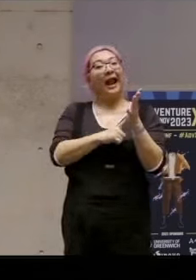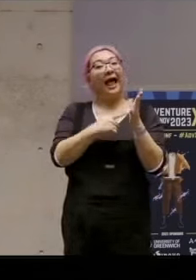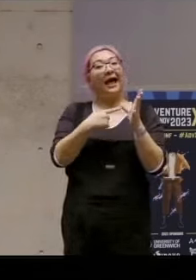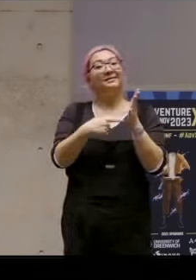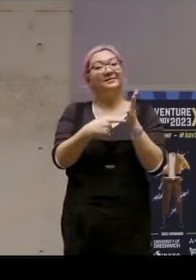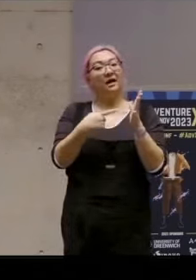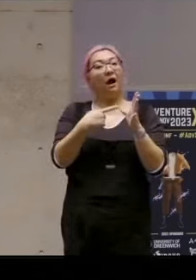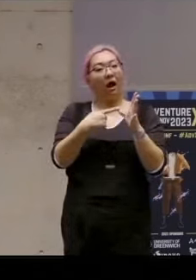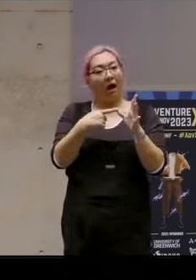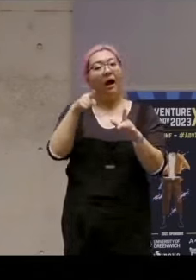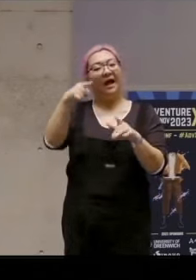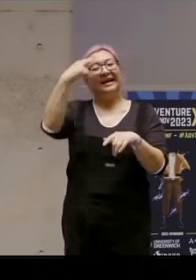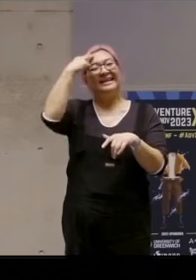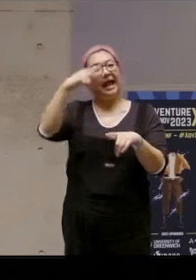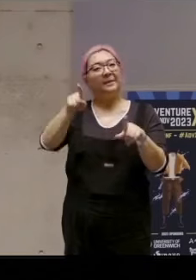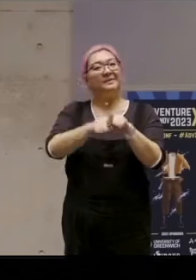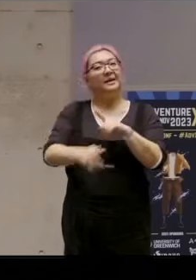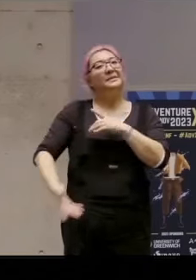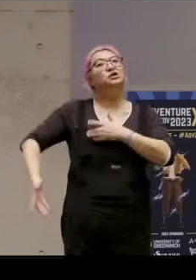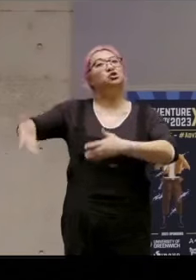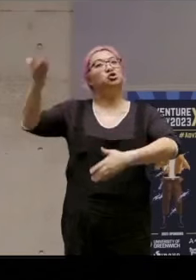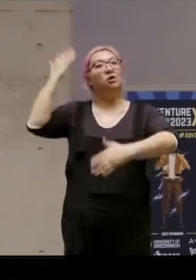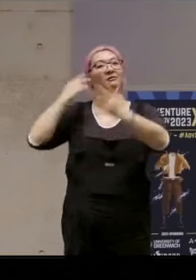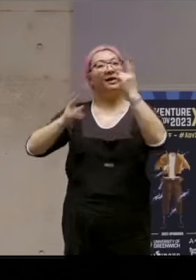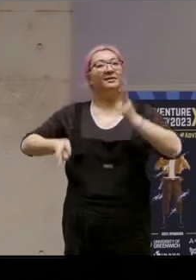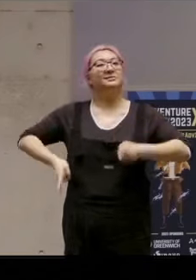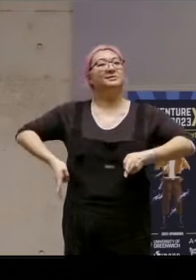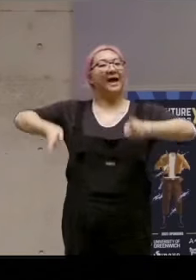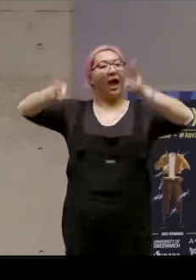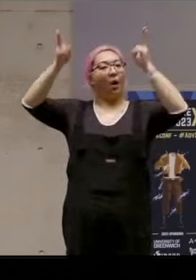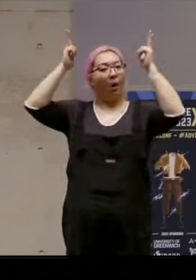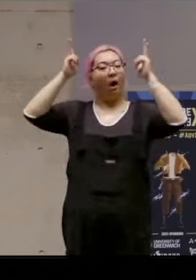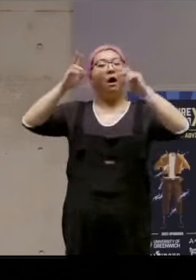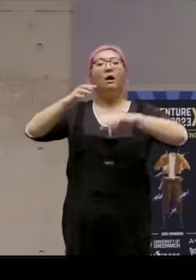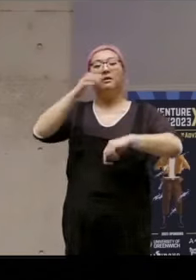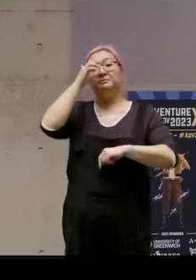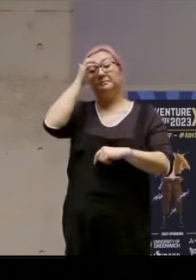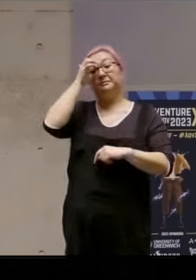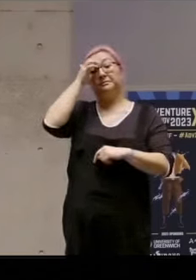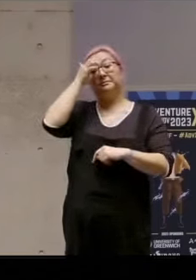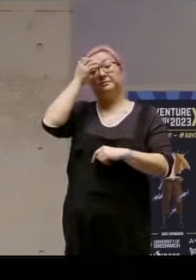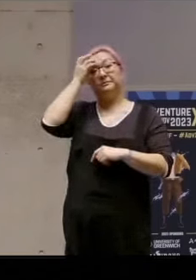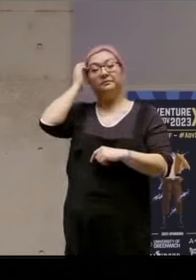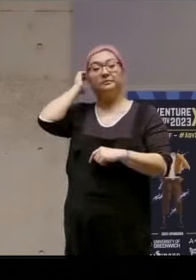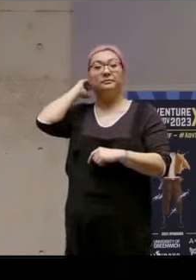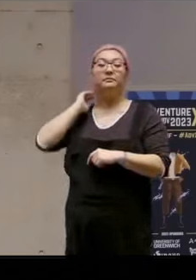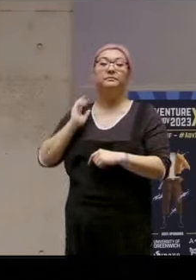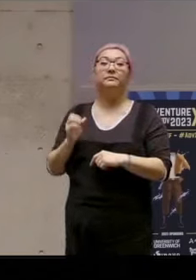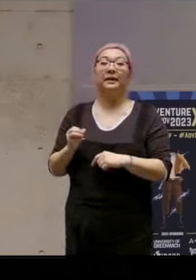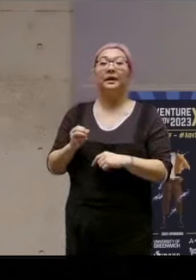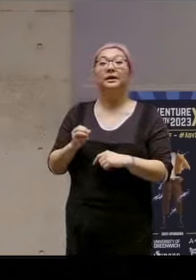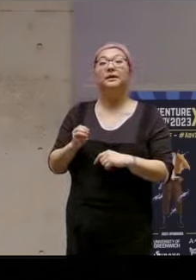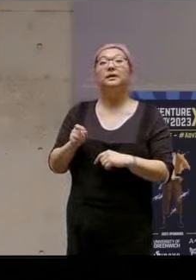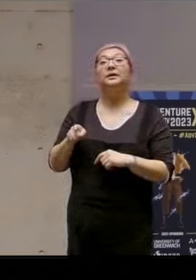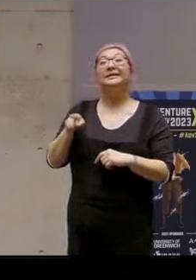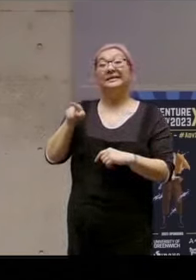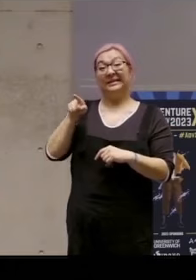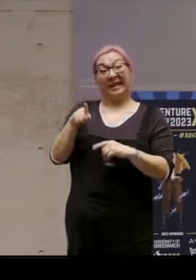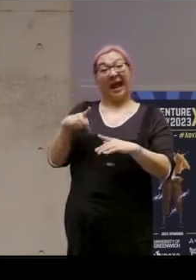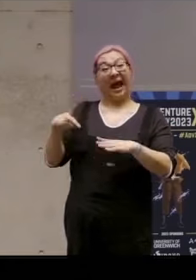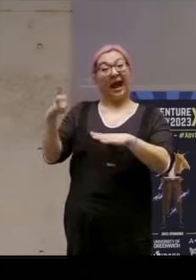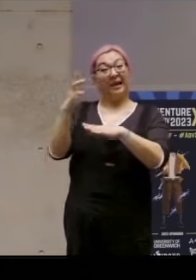Istanbul, stayed more hidden than cartoon's title. With superior animation, much more developed historical concepts,